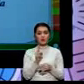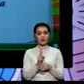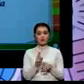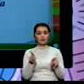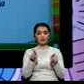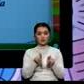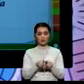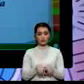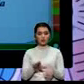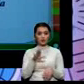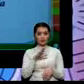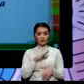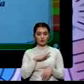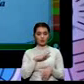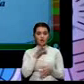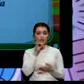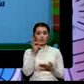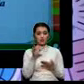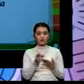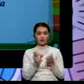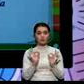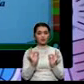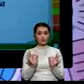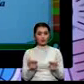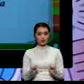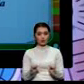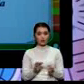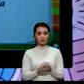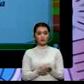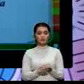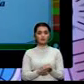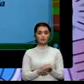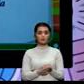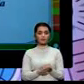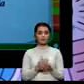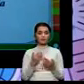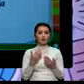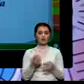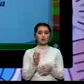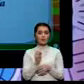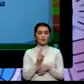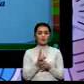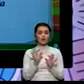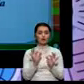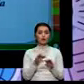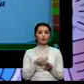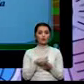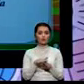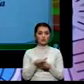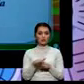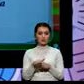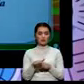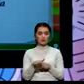aynan mana shunday bo'ldimi? Javobingiz to'g'ri ekanmi? Unday bo'lsa, siz masalani to'g'ri